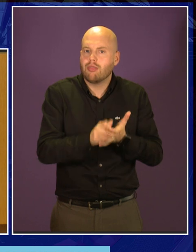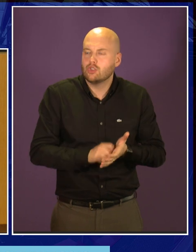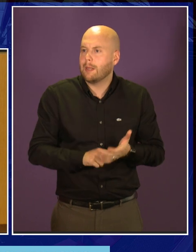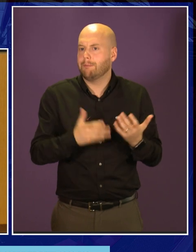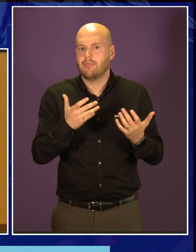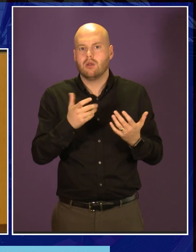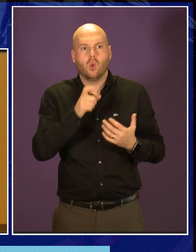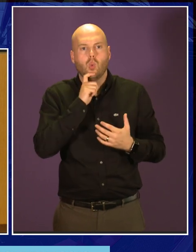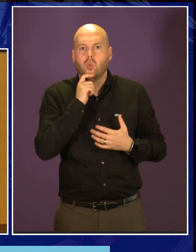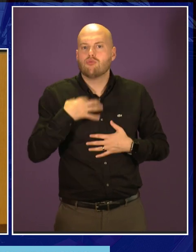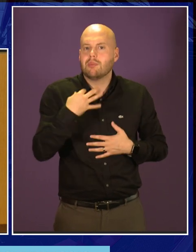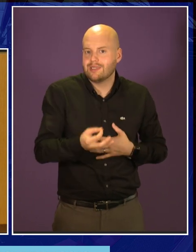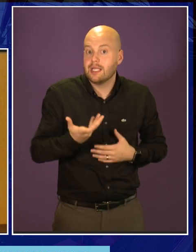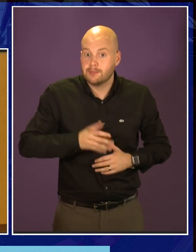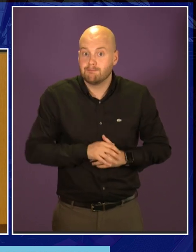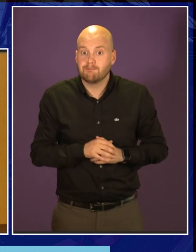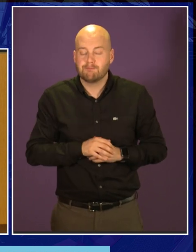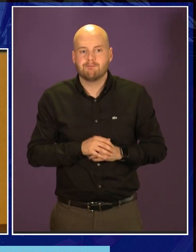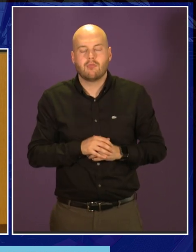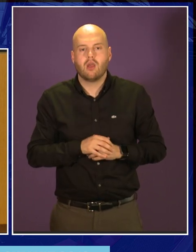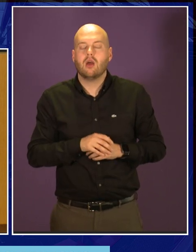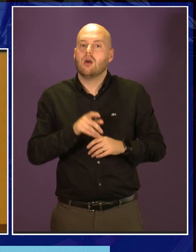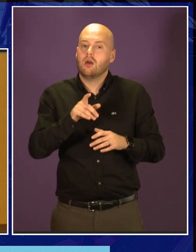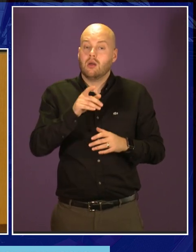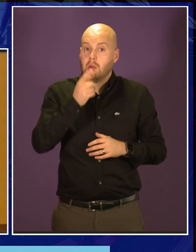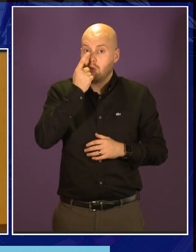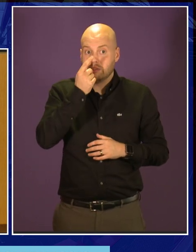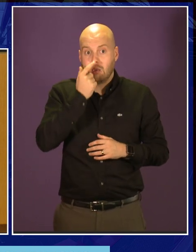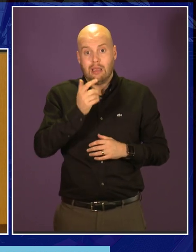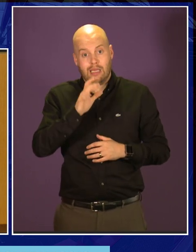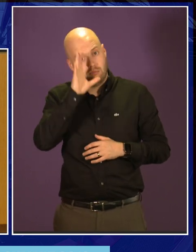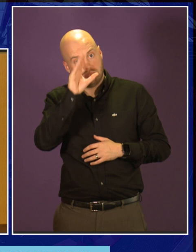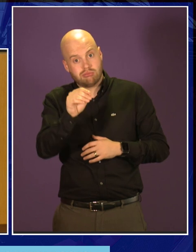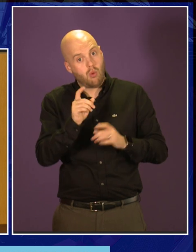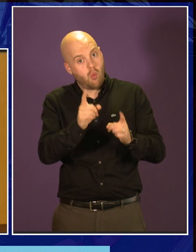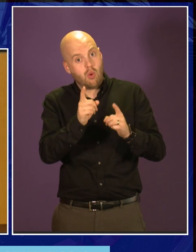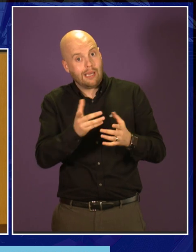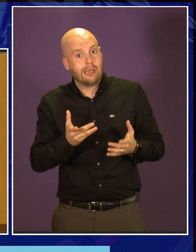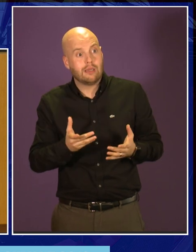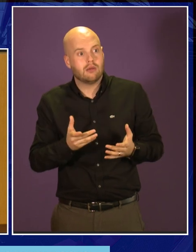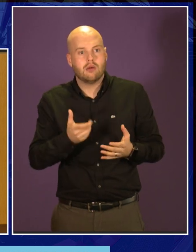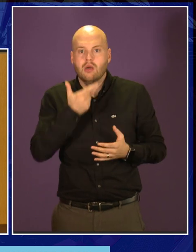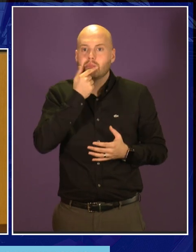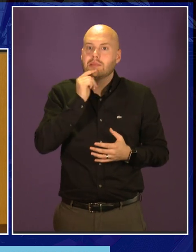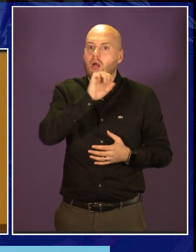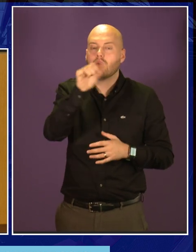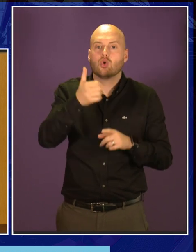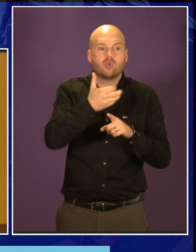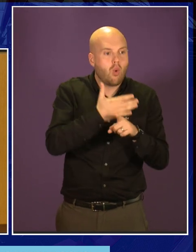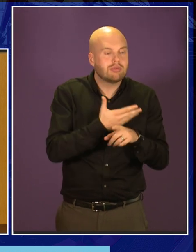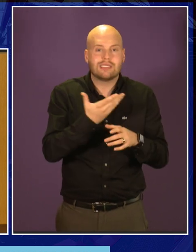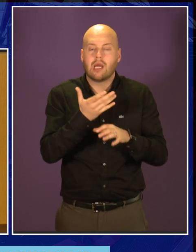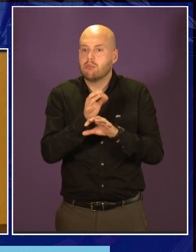appropriation, about representation, and a note of caution perhaps that people's stories, music, paintings,